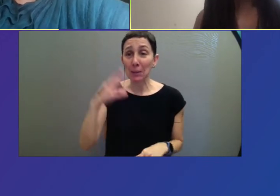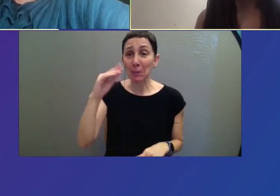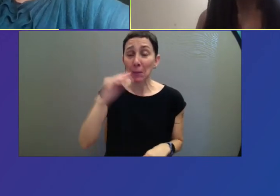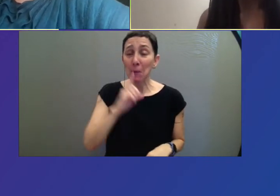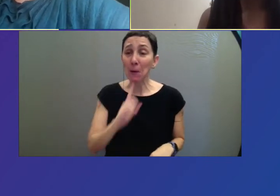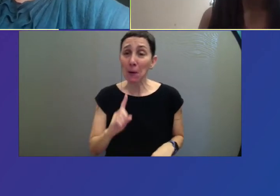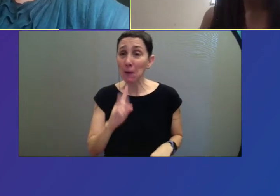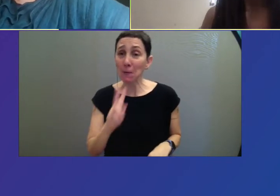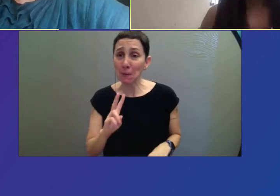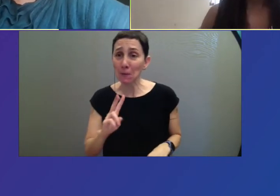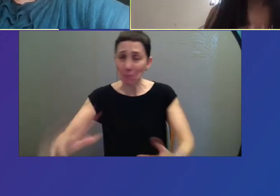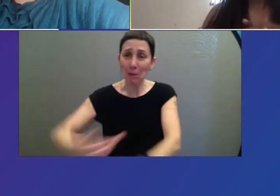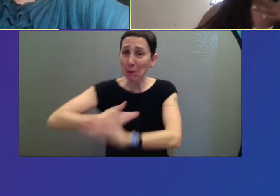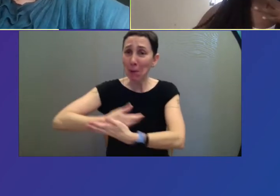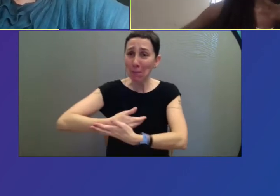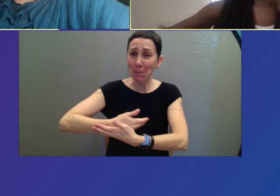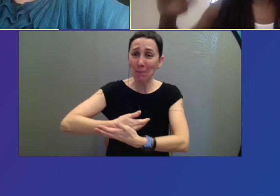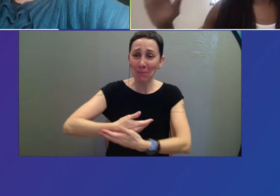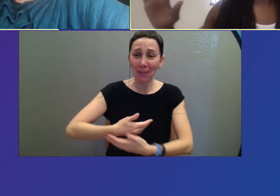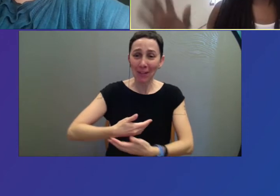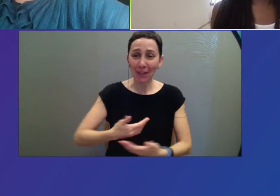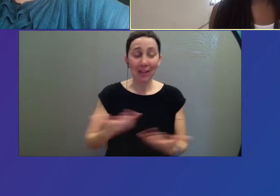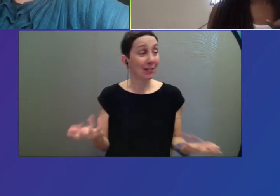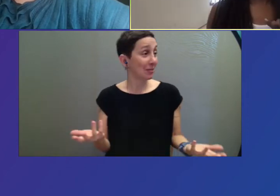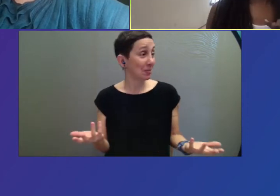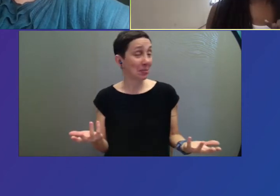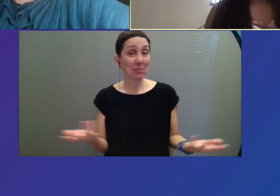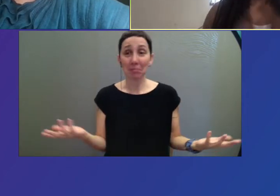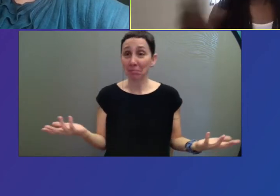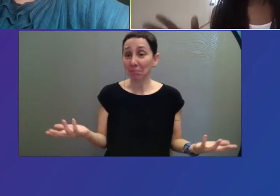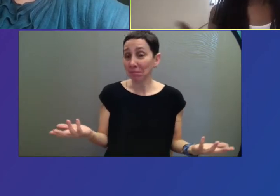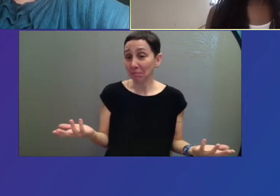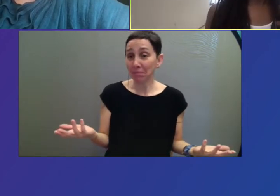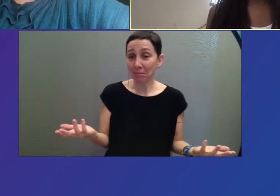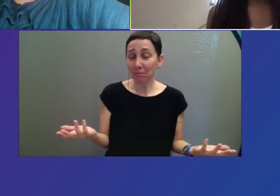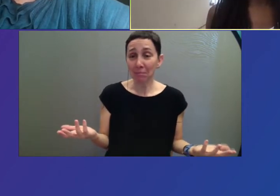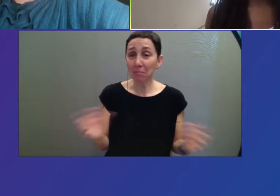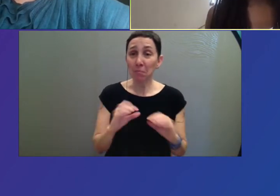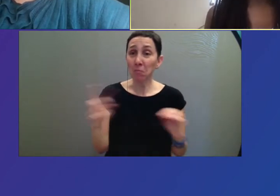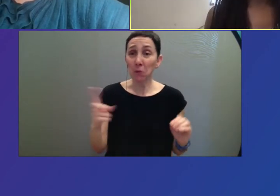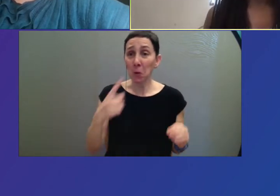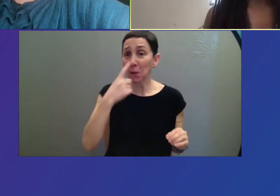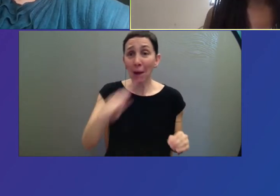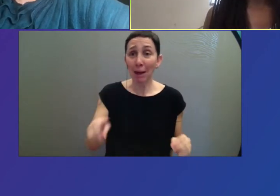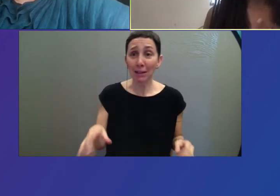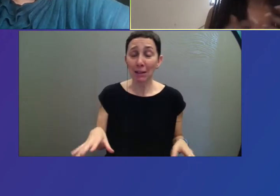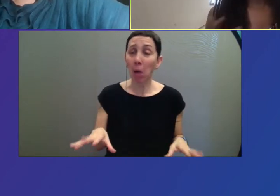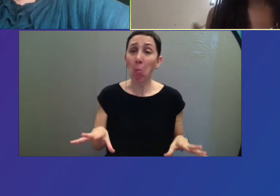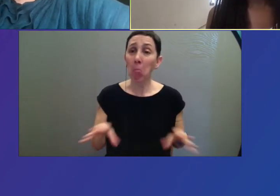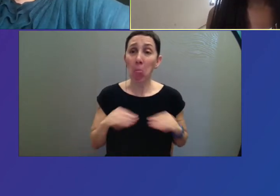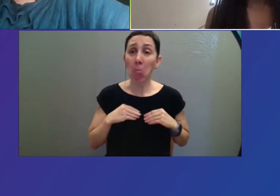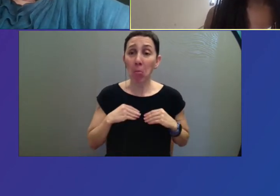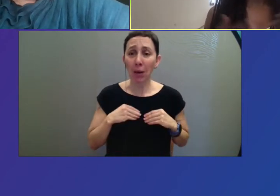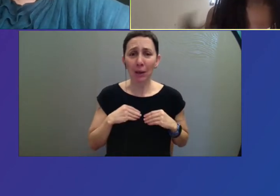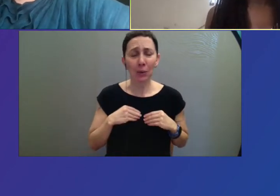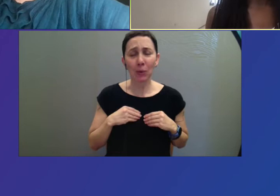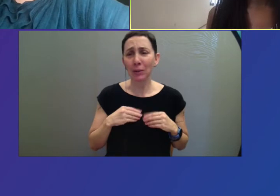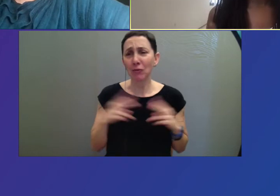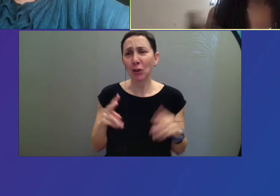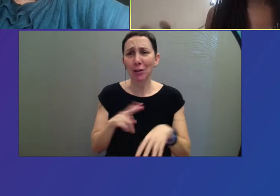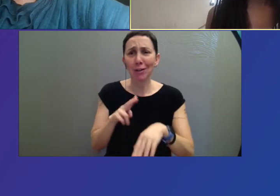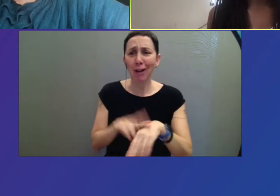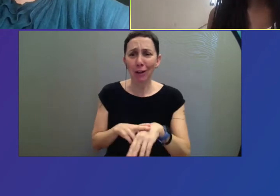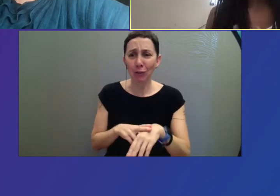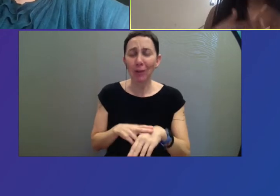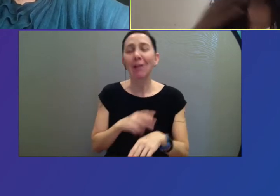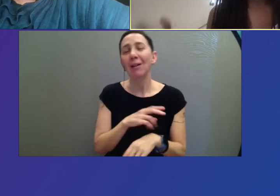them. And it was like, and no one batted an eye. And it was quite natural. And of course, I had